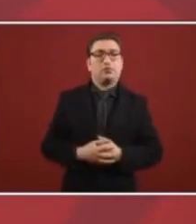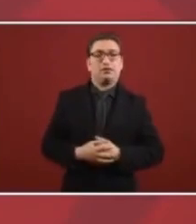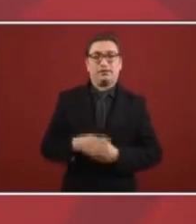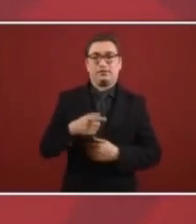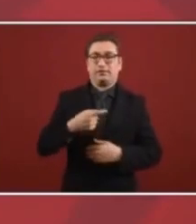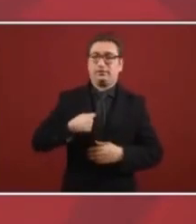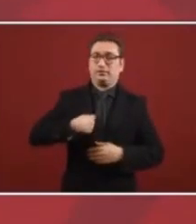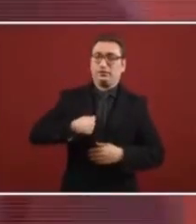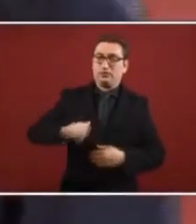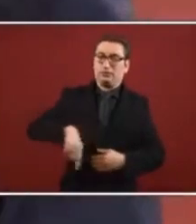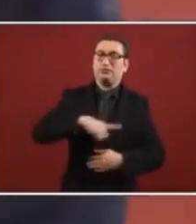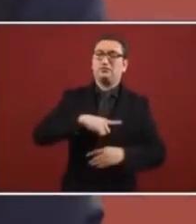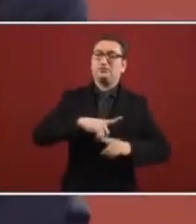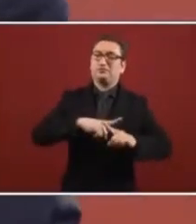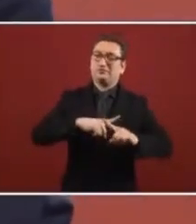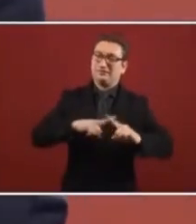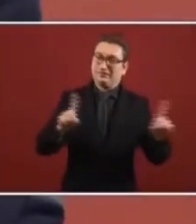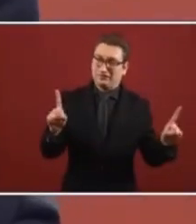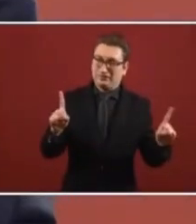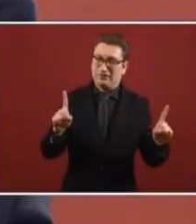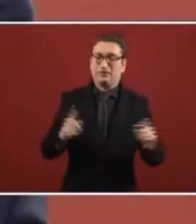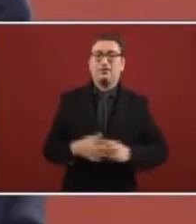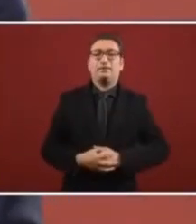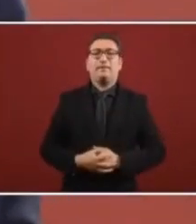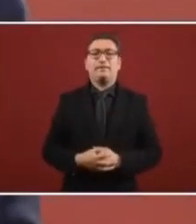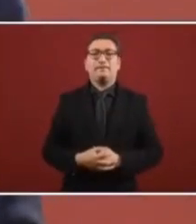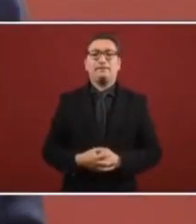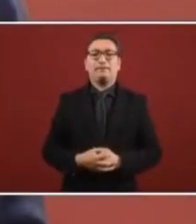Pero nosotros mantenemos